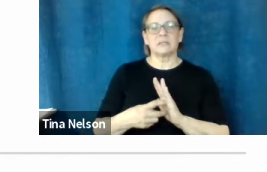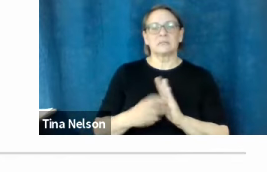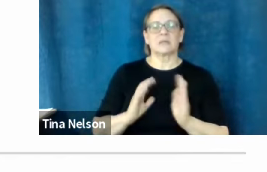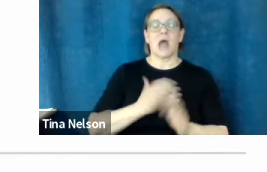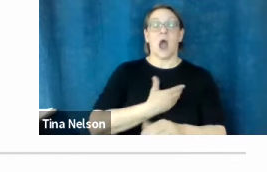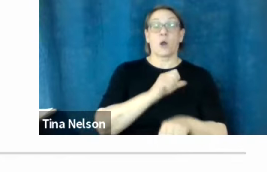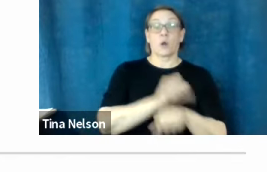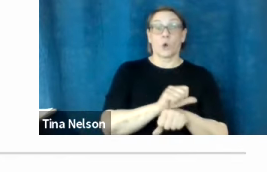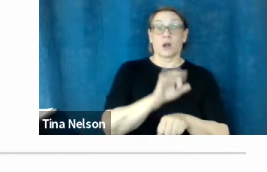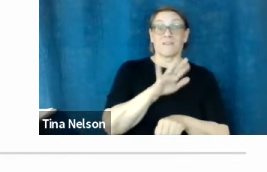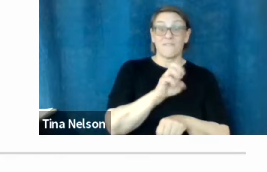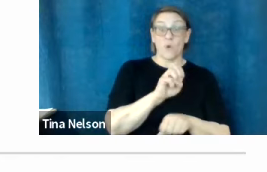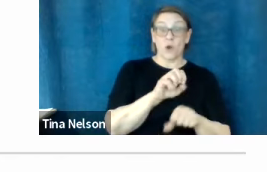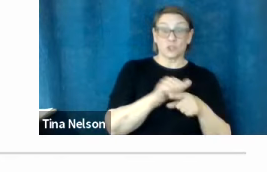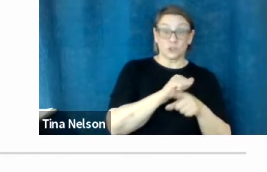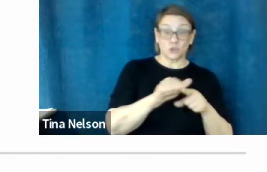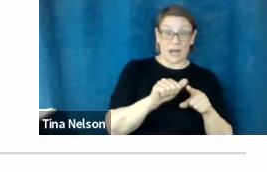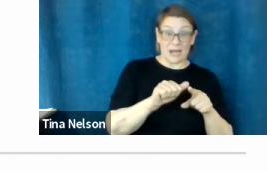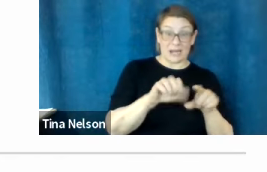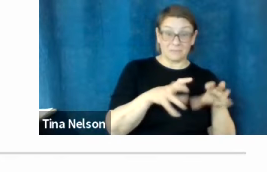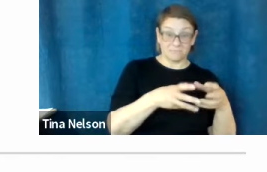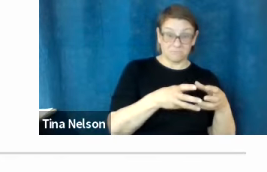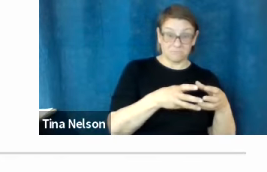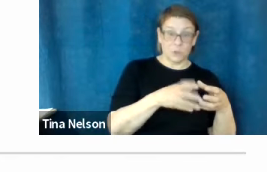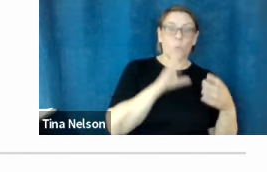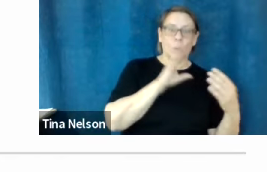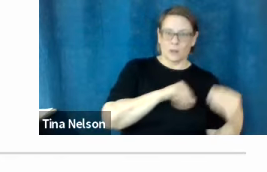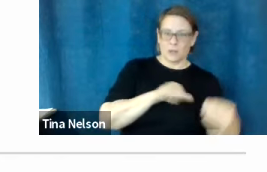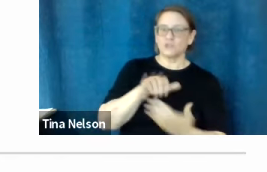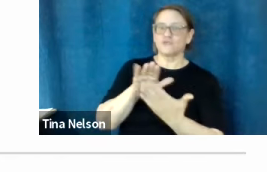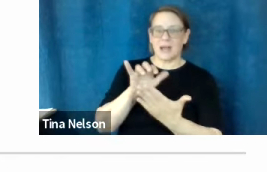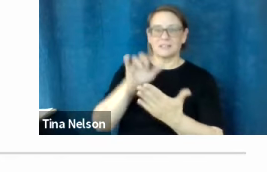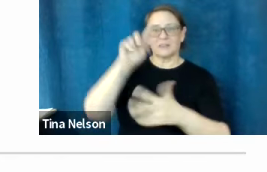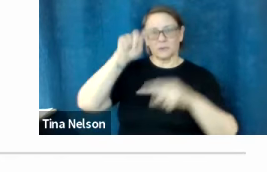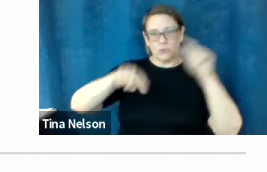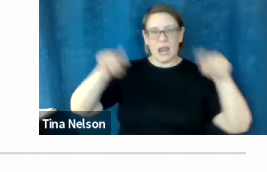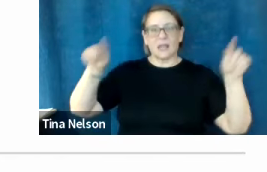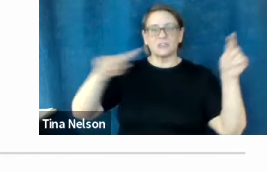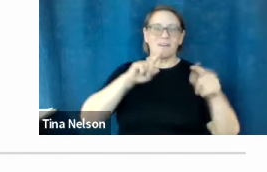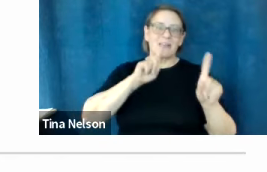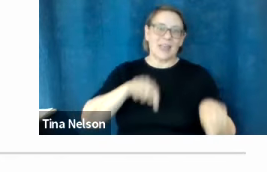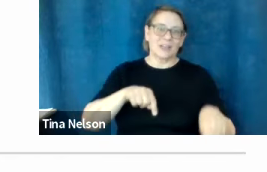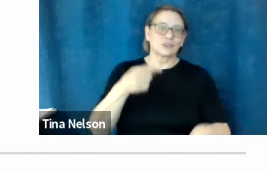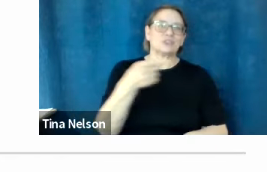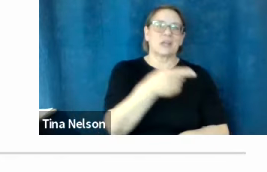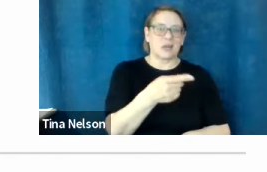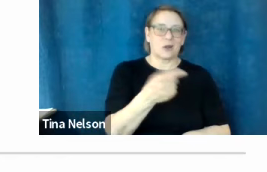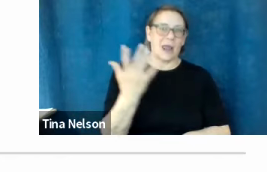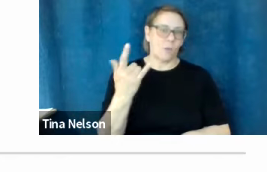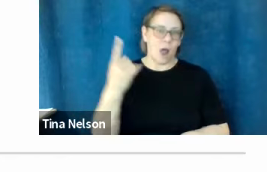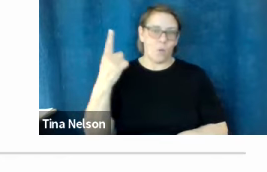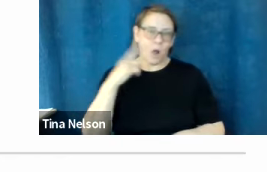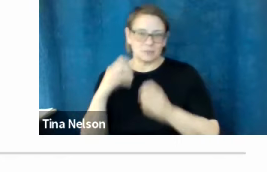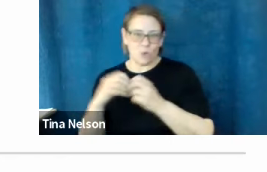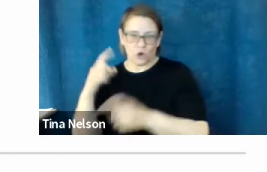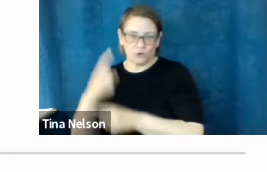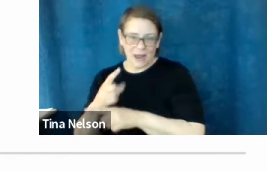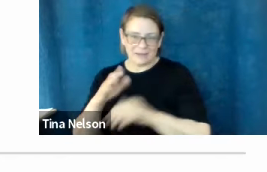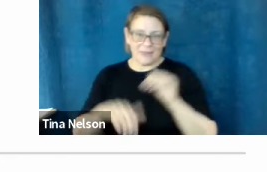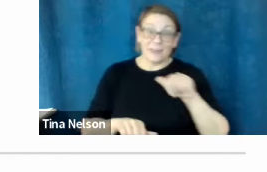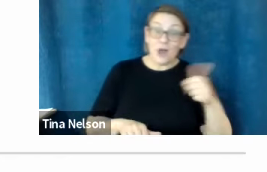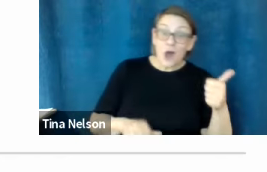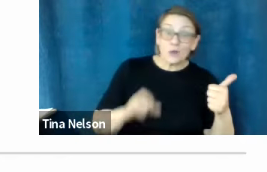workforce training module will address the spectrum of answers here and why one is more correct than the other, or why